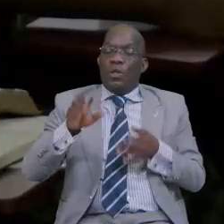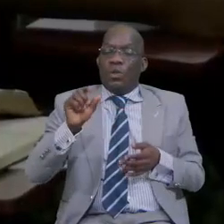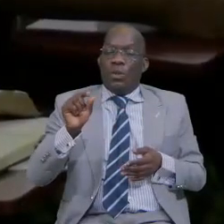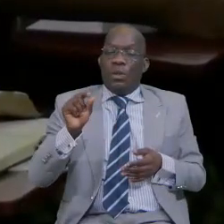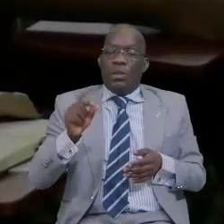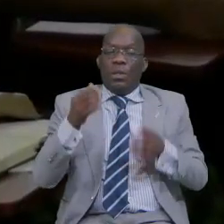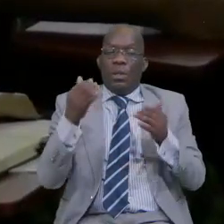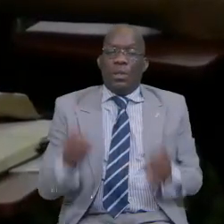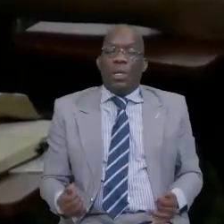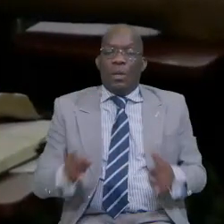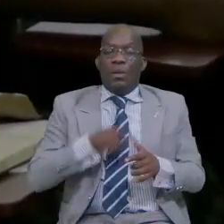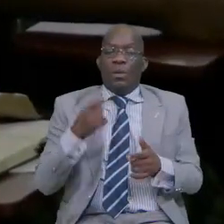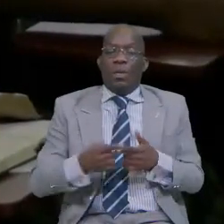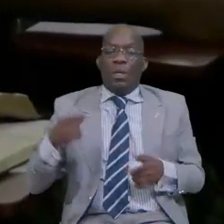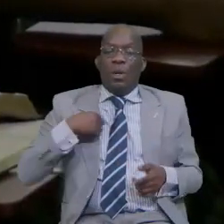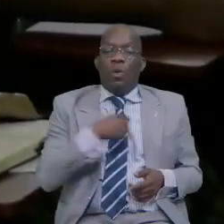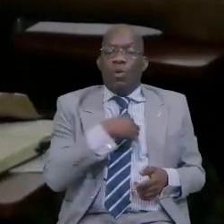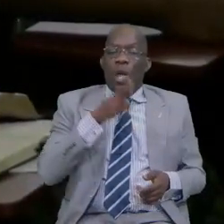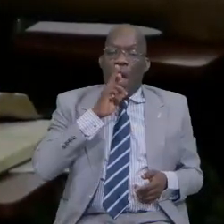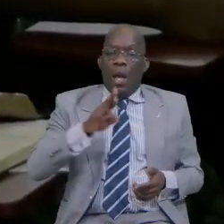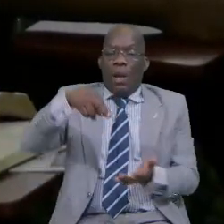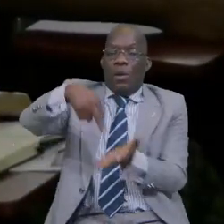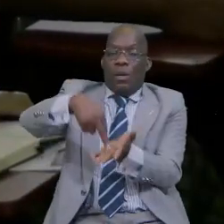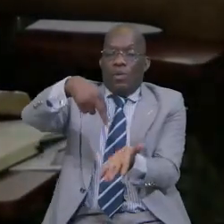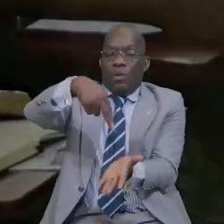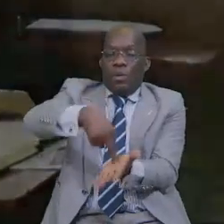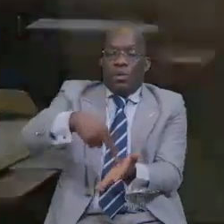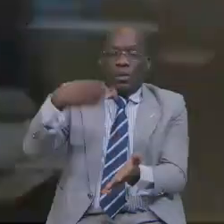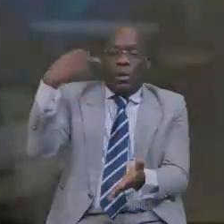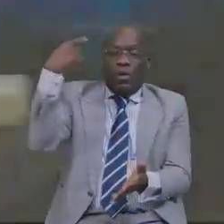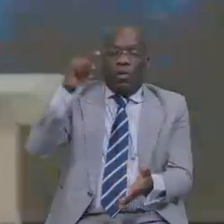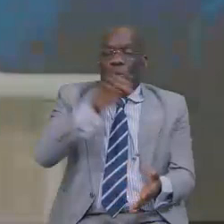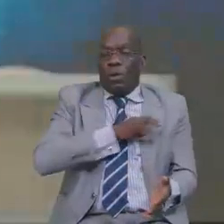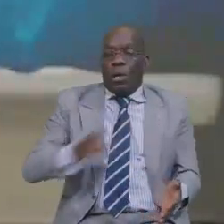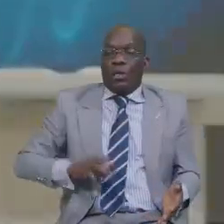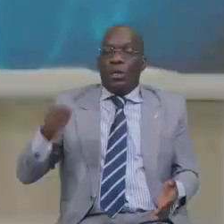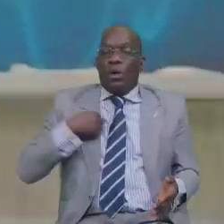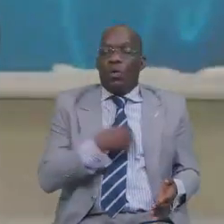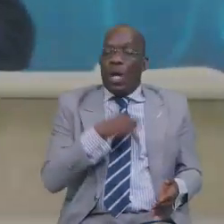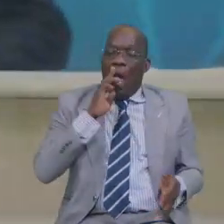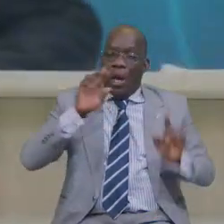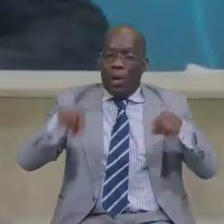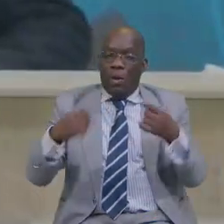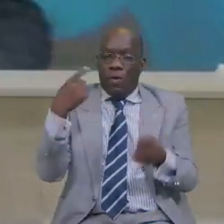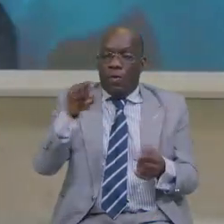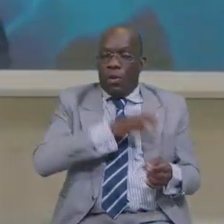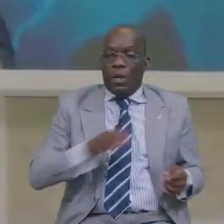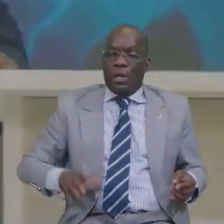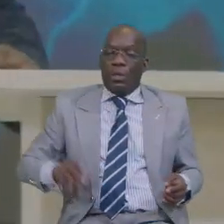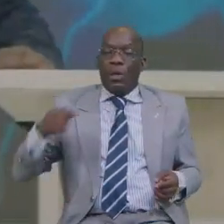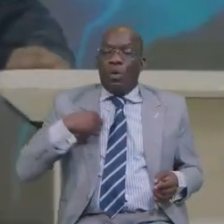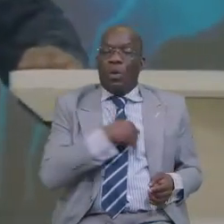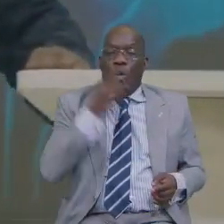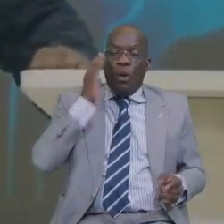are ambassadors for Christ. We're going for Christ. We're going to do what Christ wants us to